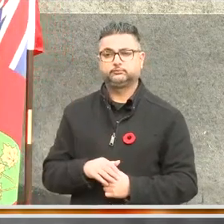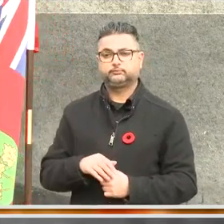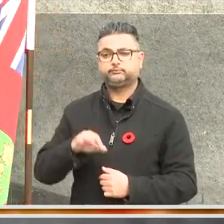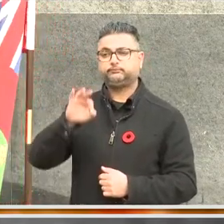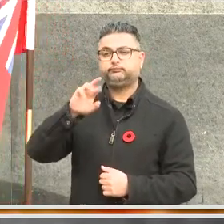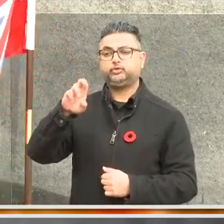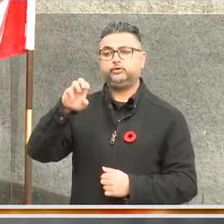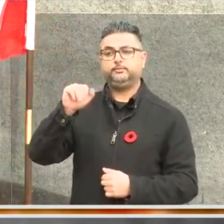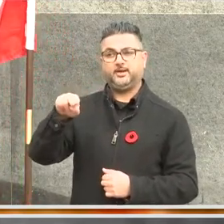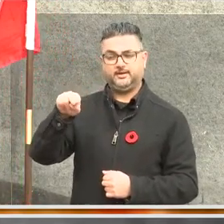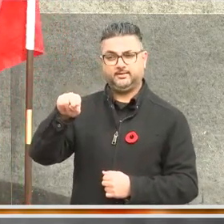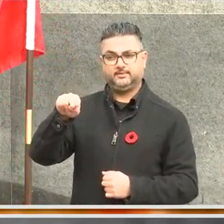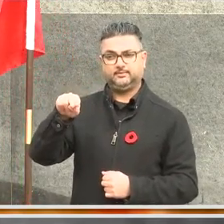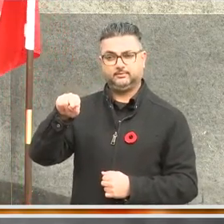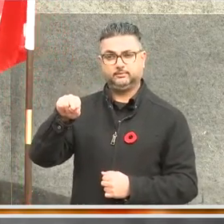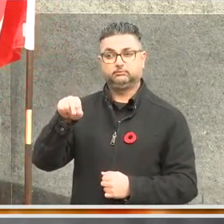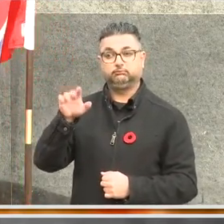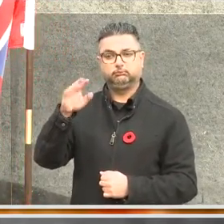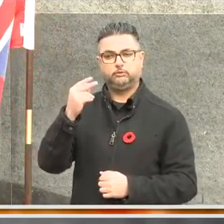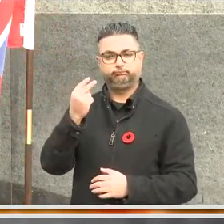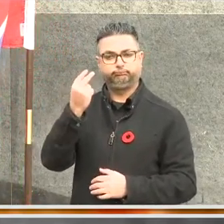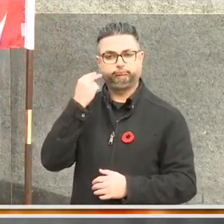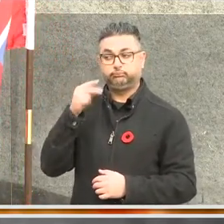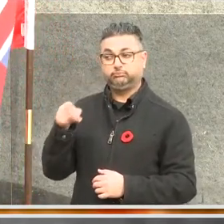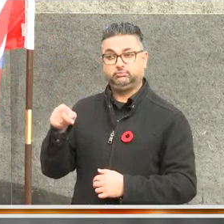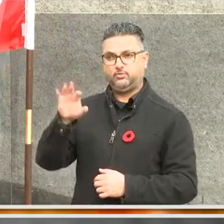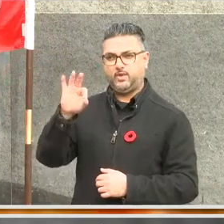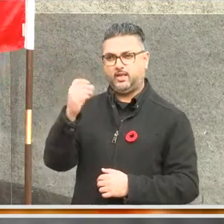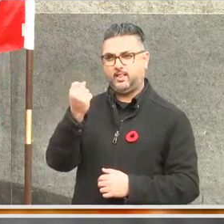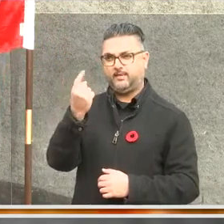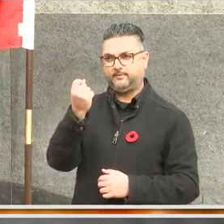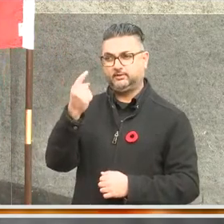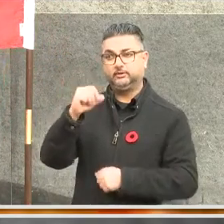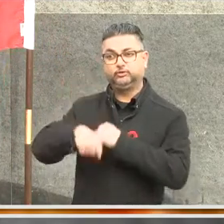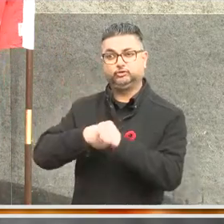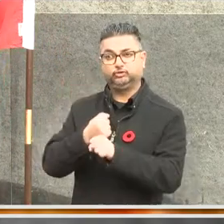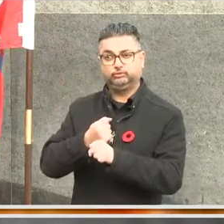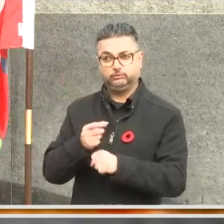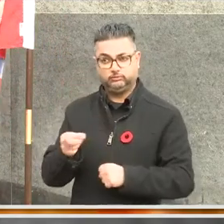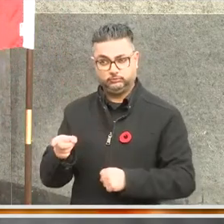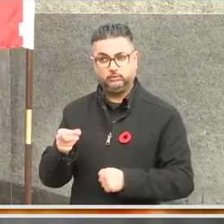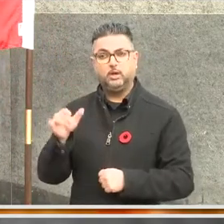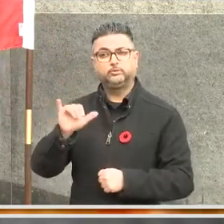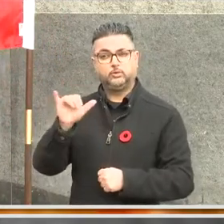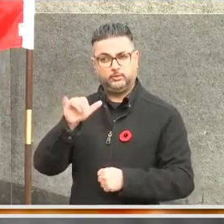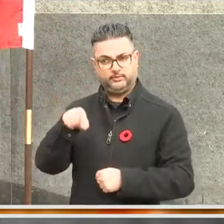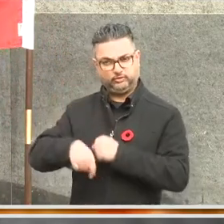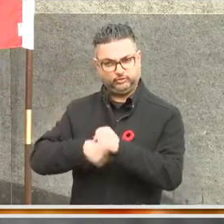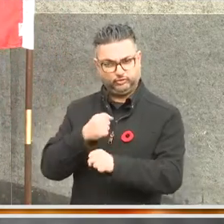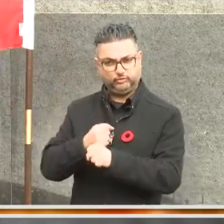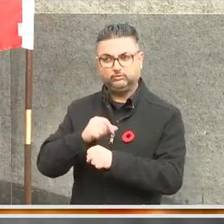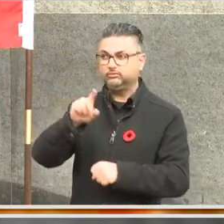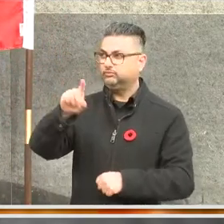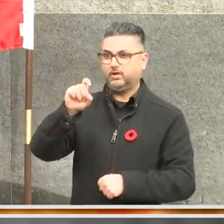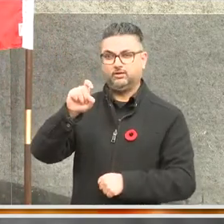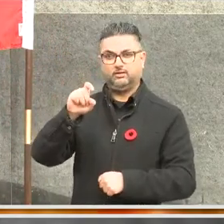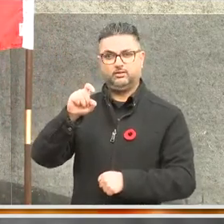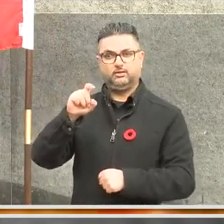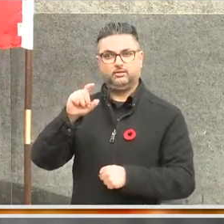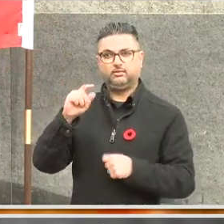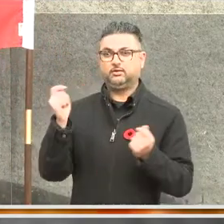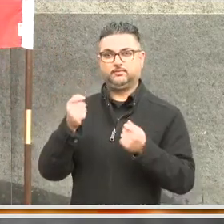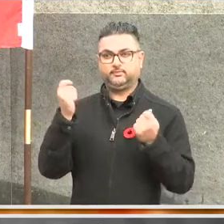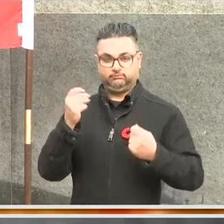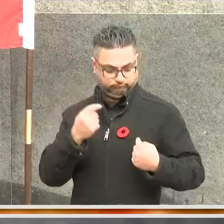9/11, we also recognise that this year is the 100th anniversary of our poppy in our country. And that poppy